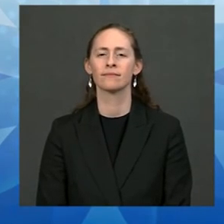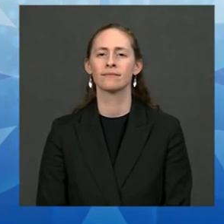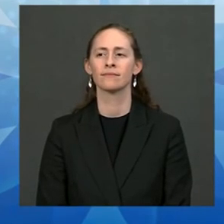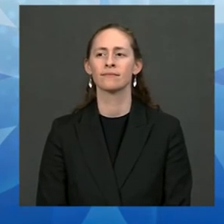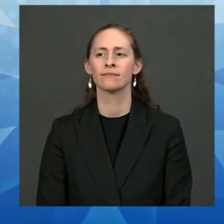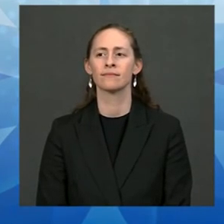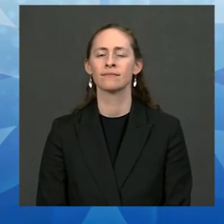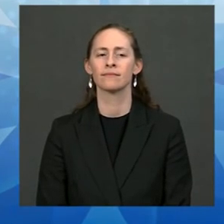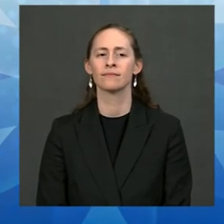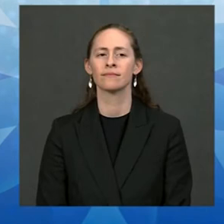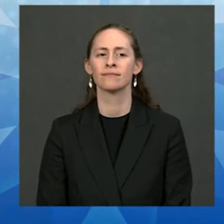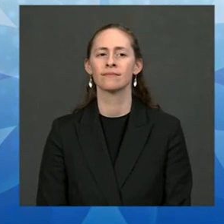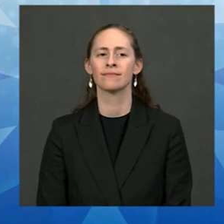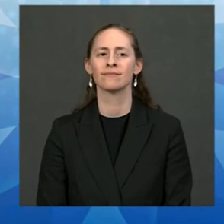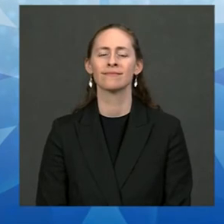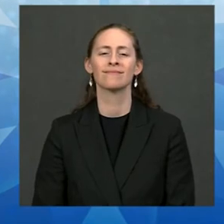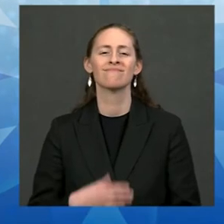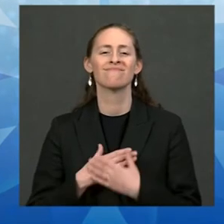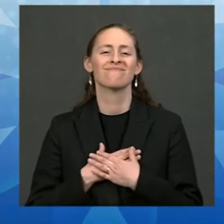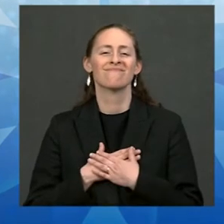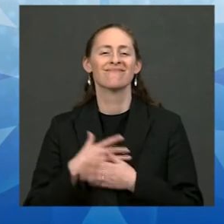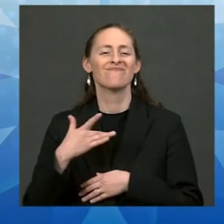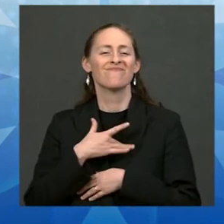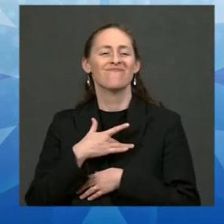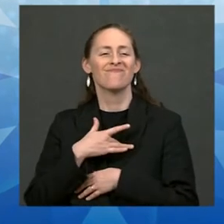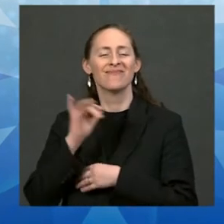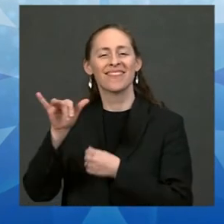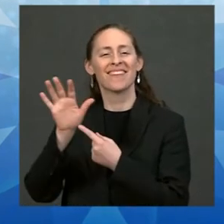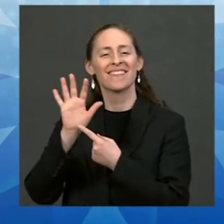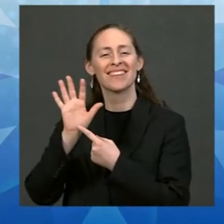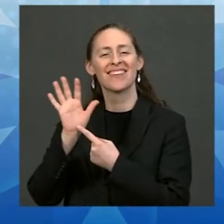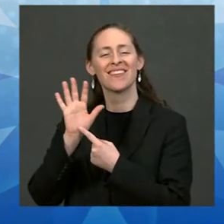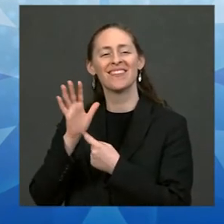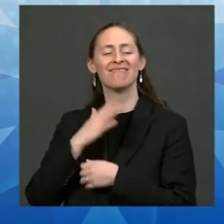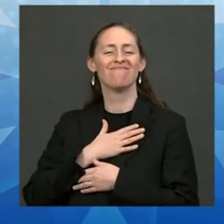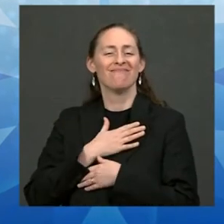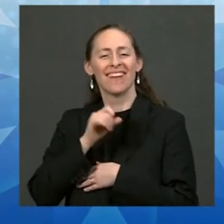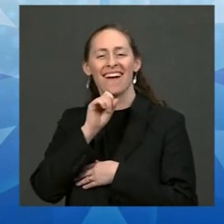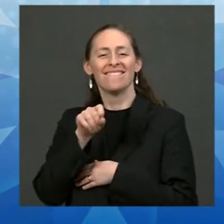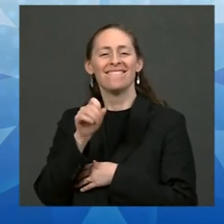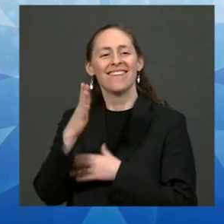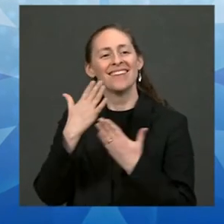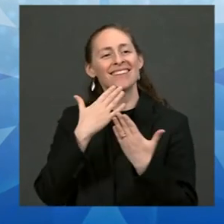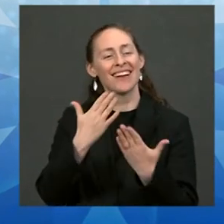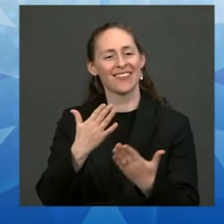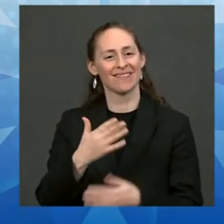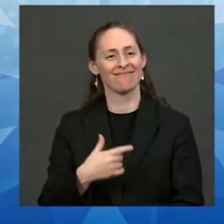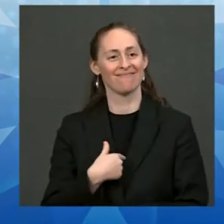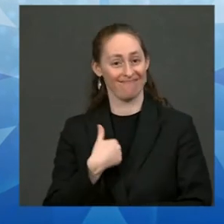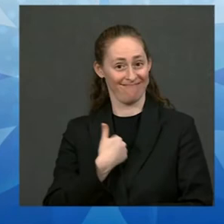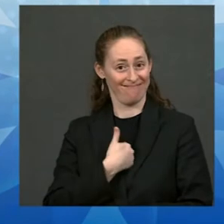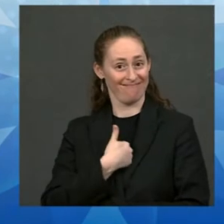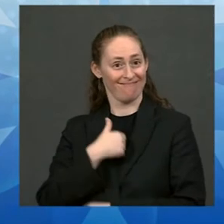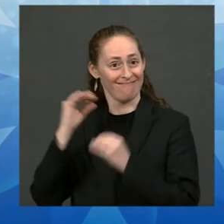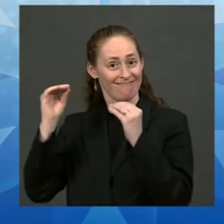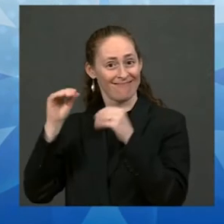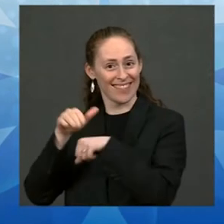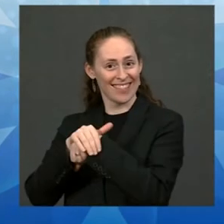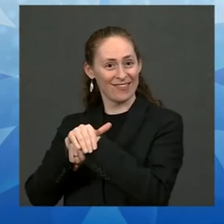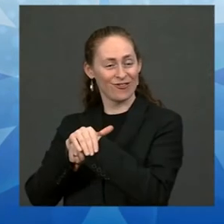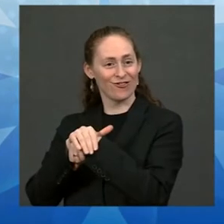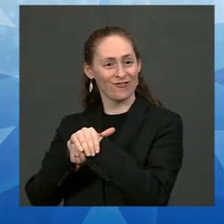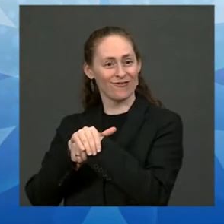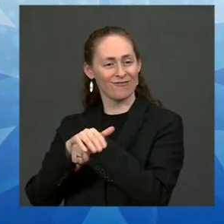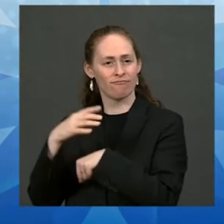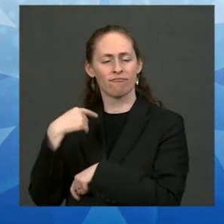I love that video. Thank you. As an English teacher, I've always believed that language is not just a collection